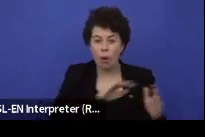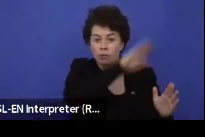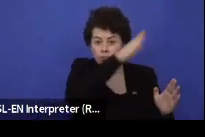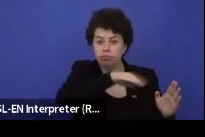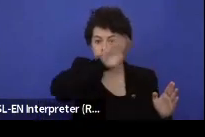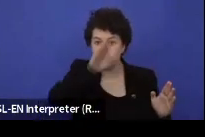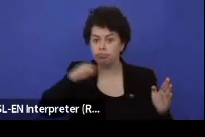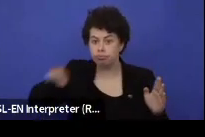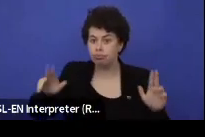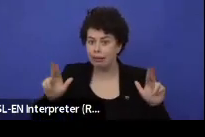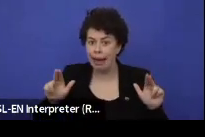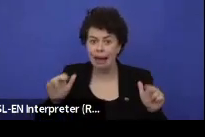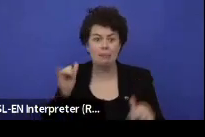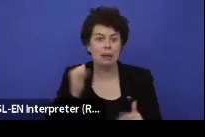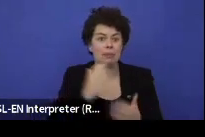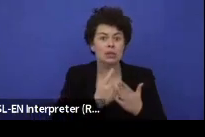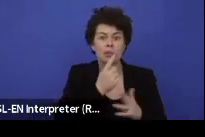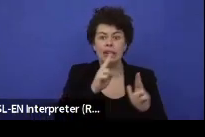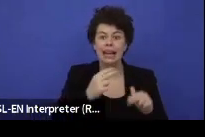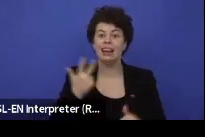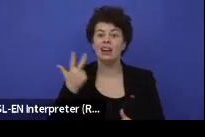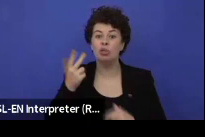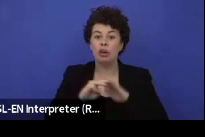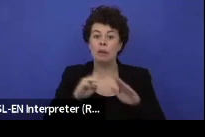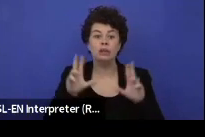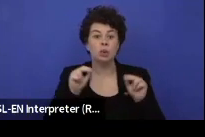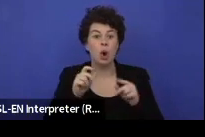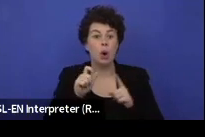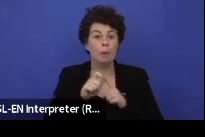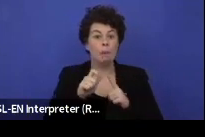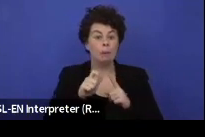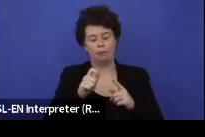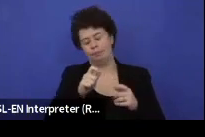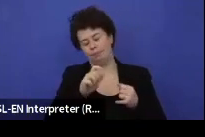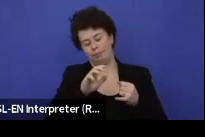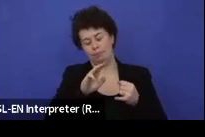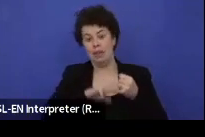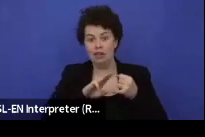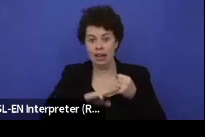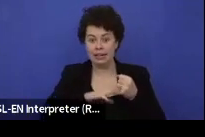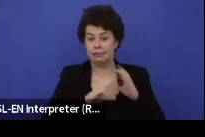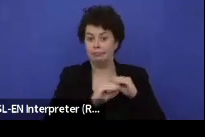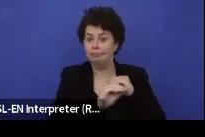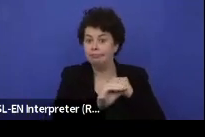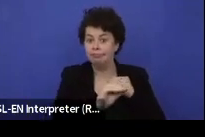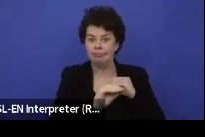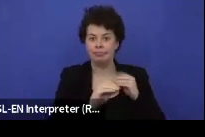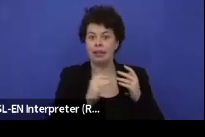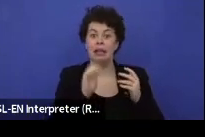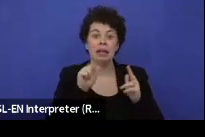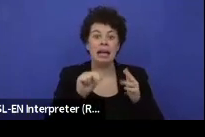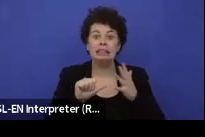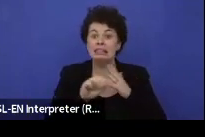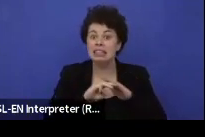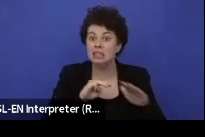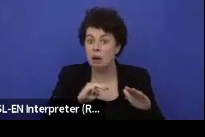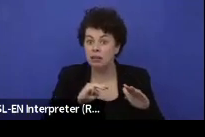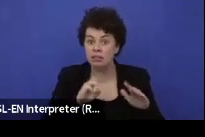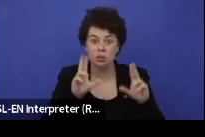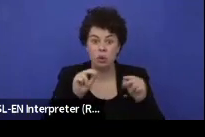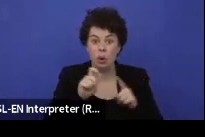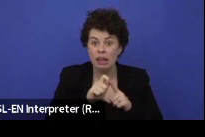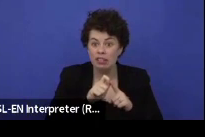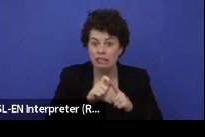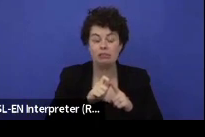for 3 months, 4 months, 6 months, 11 months, and then they get a